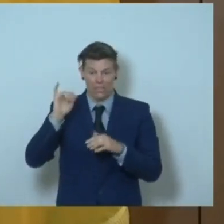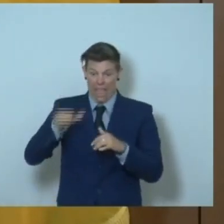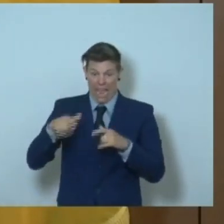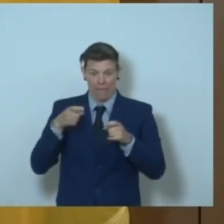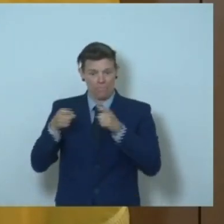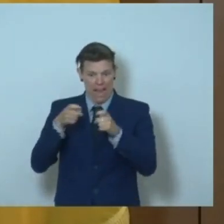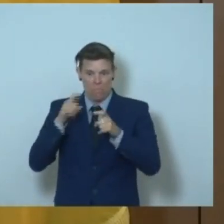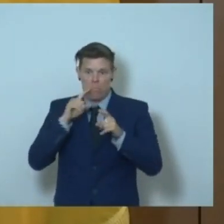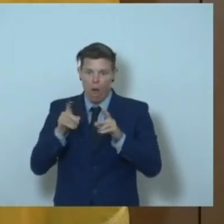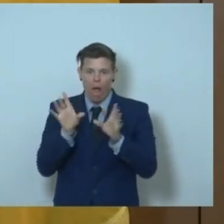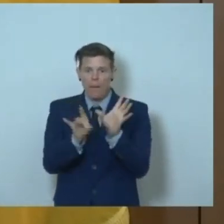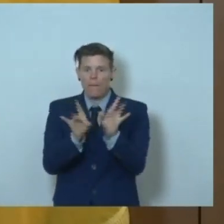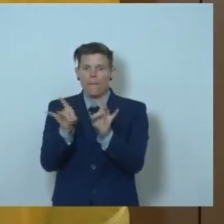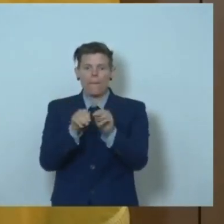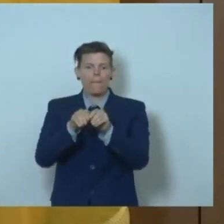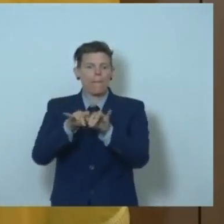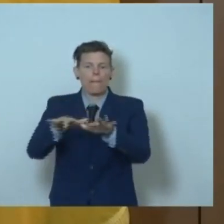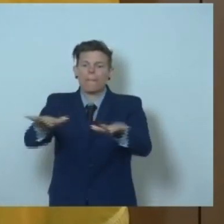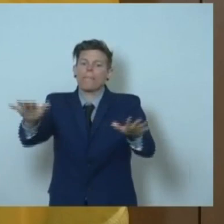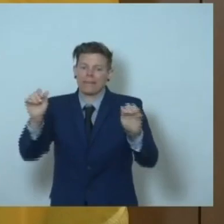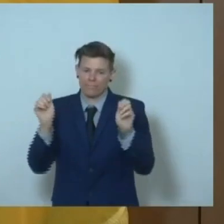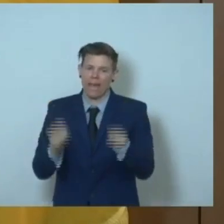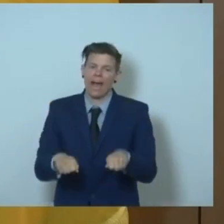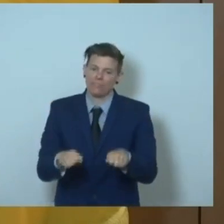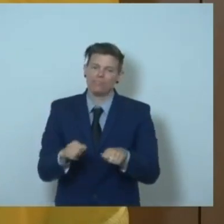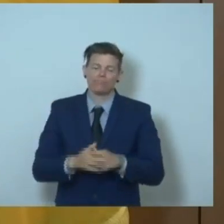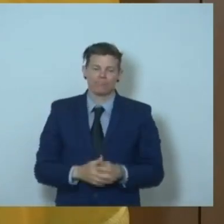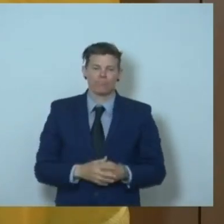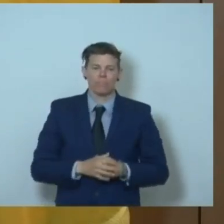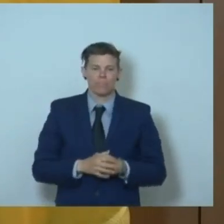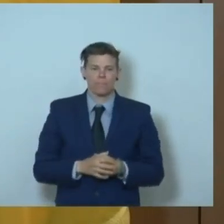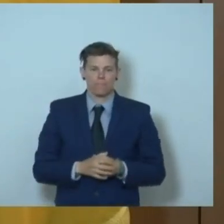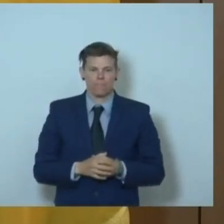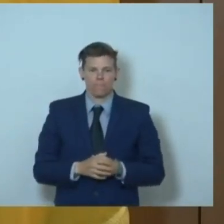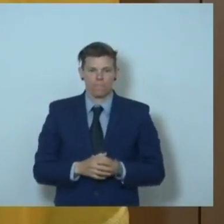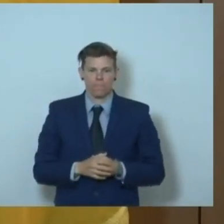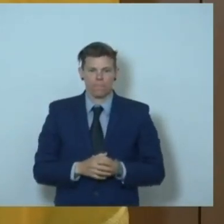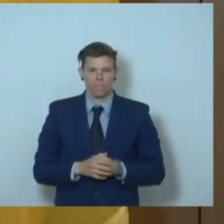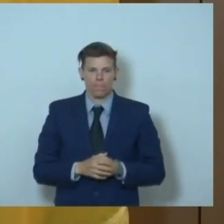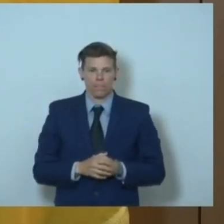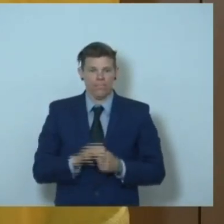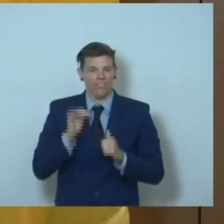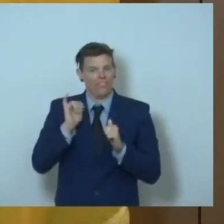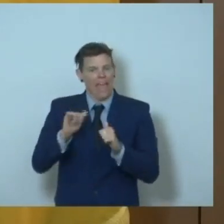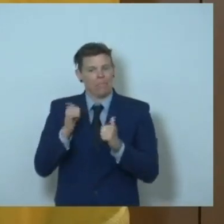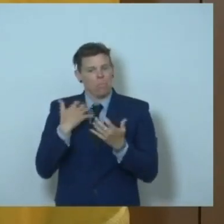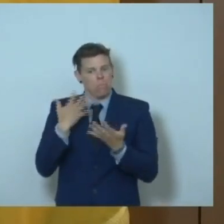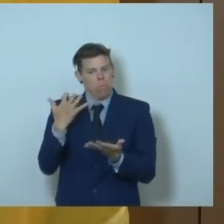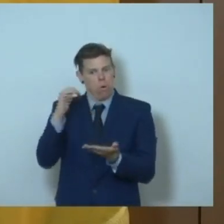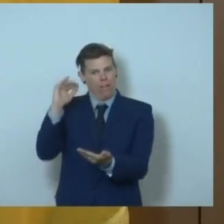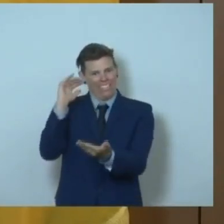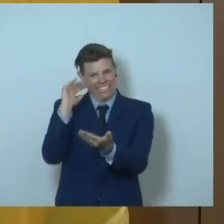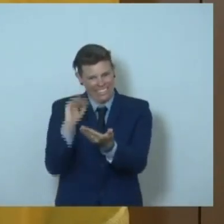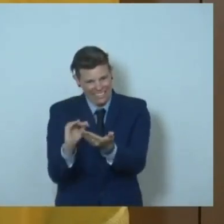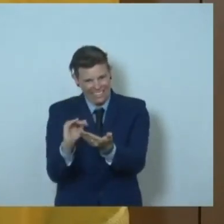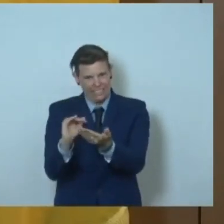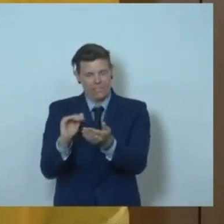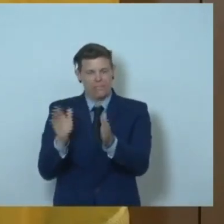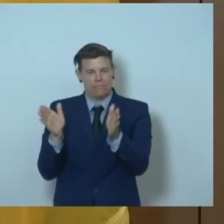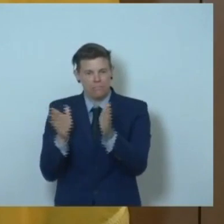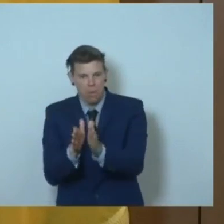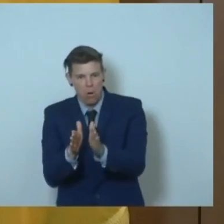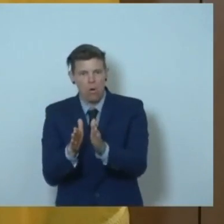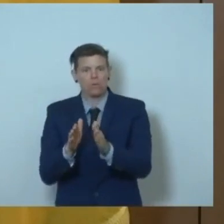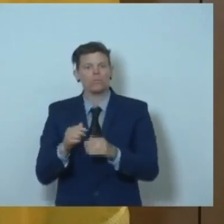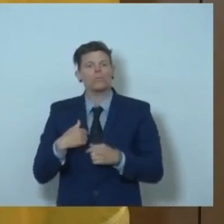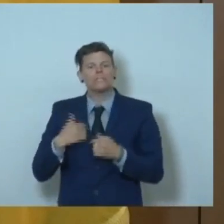And so that's, to the degree that we can minimize that, I think we should. Now, we continue to